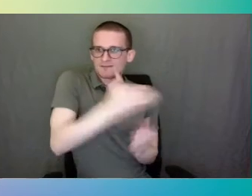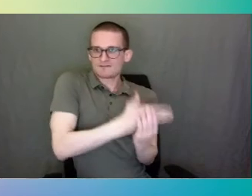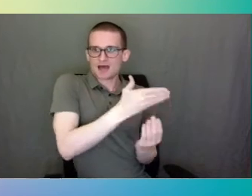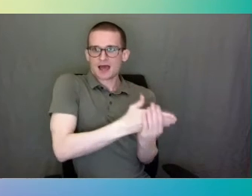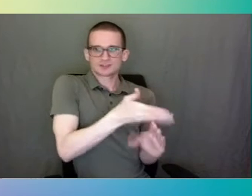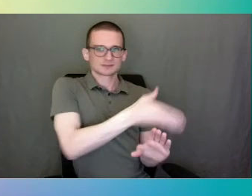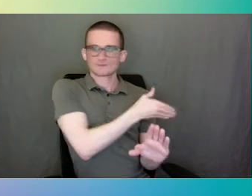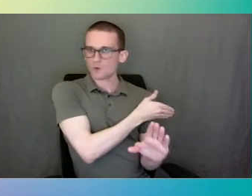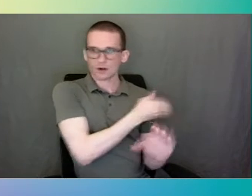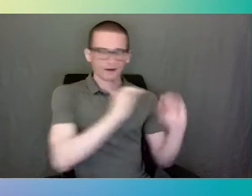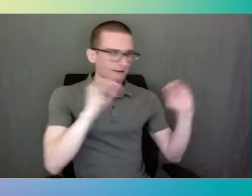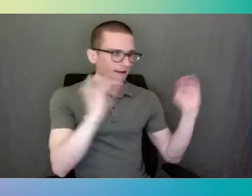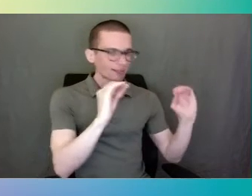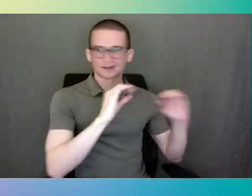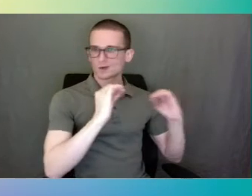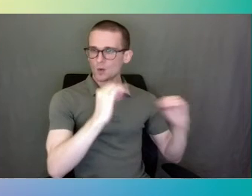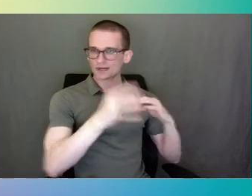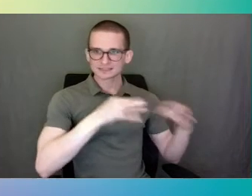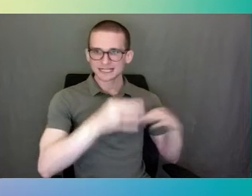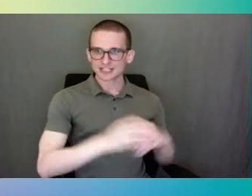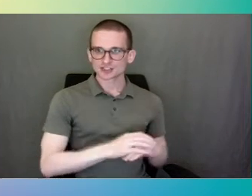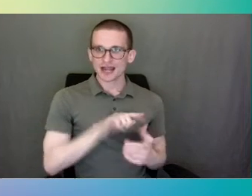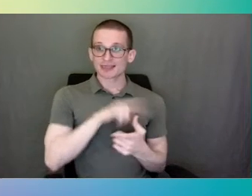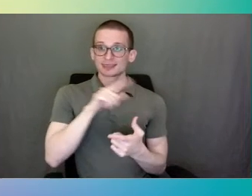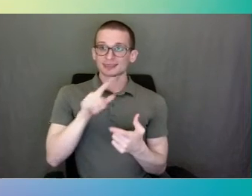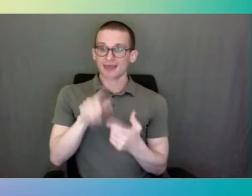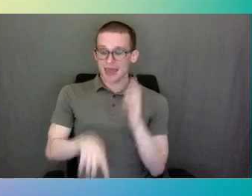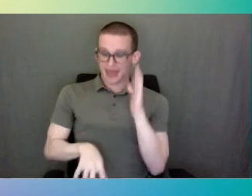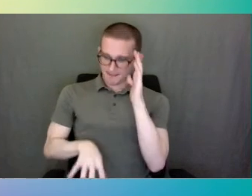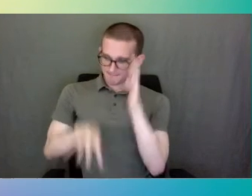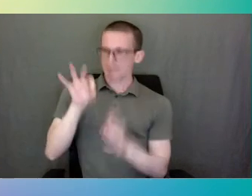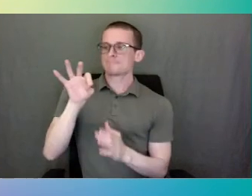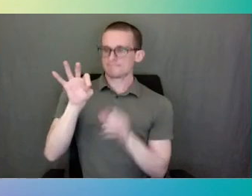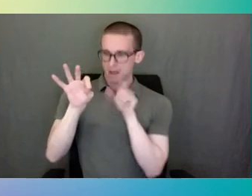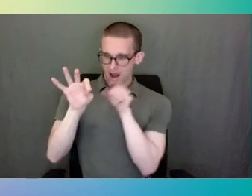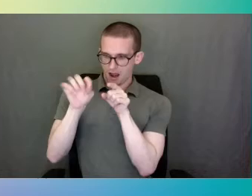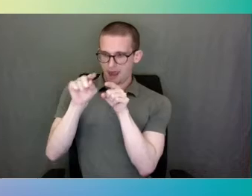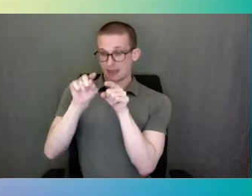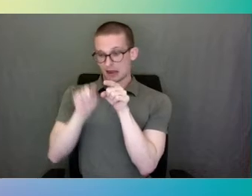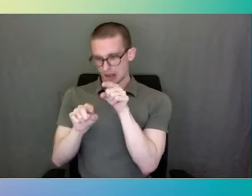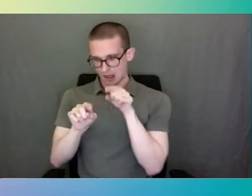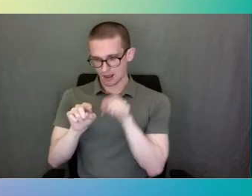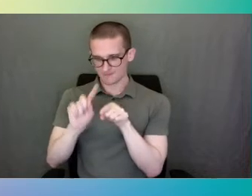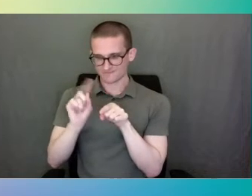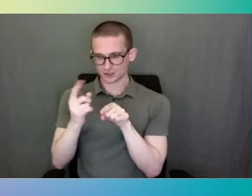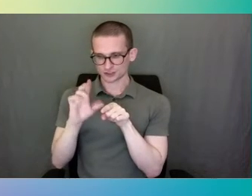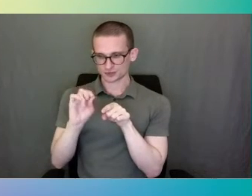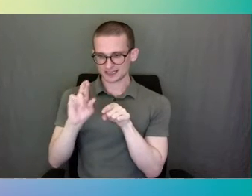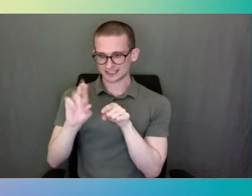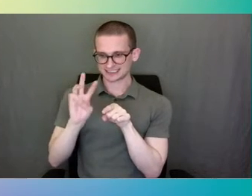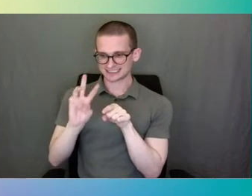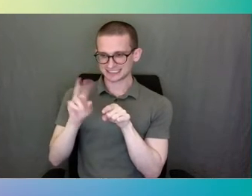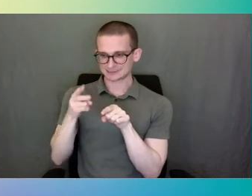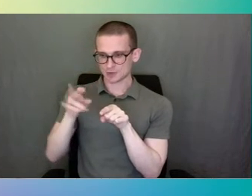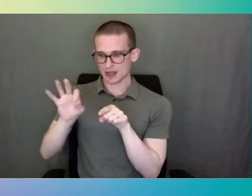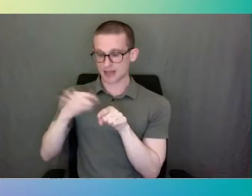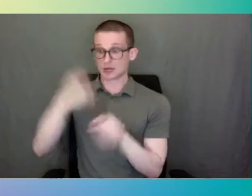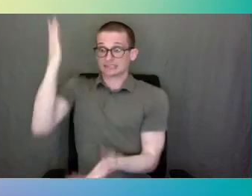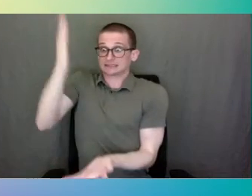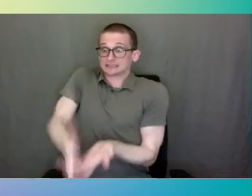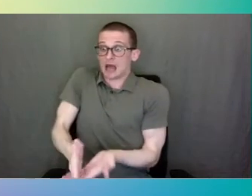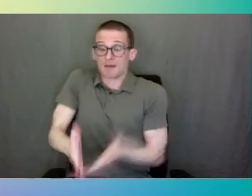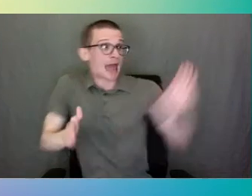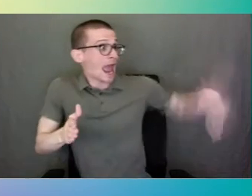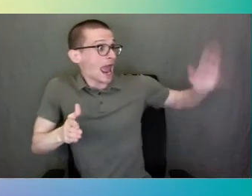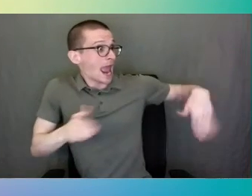nowhere in the files. And then I saw right underneath it, 1 Corinthians 6:9-10. So I stopped and I said, Ed, come over